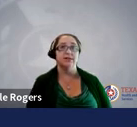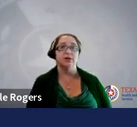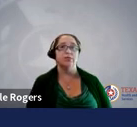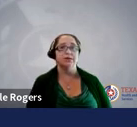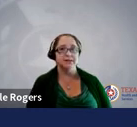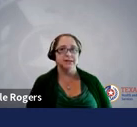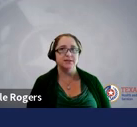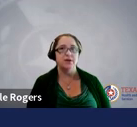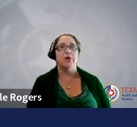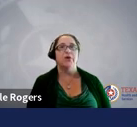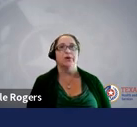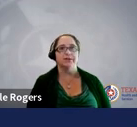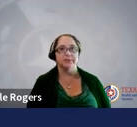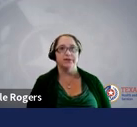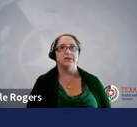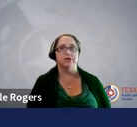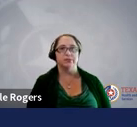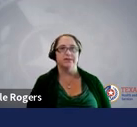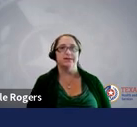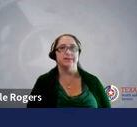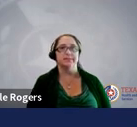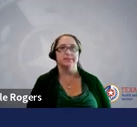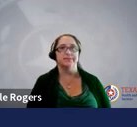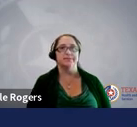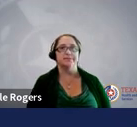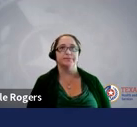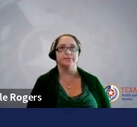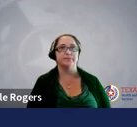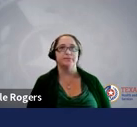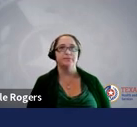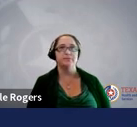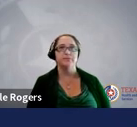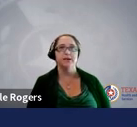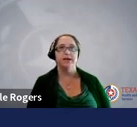of homelessness or experiencing homelessness.